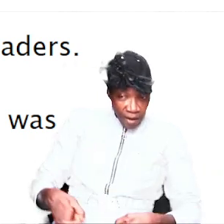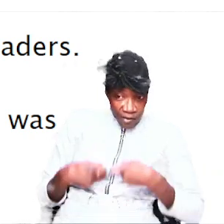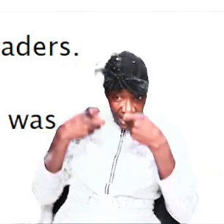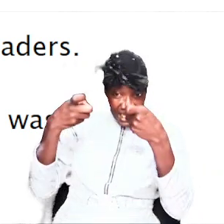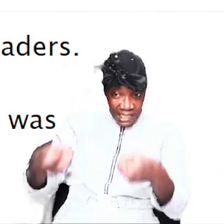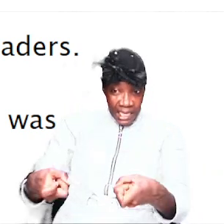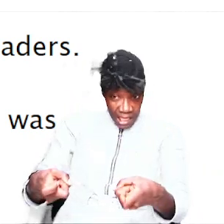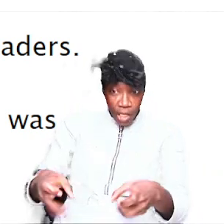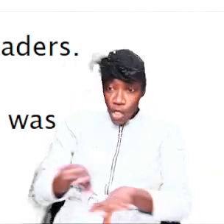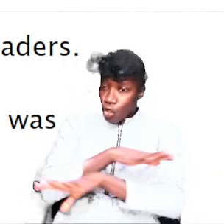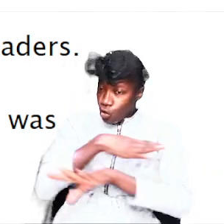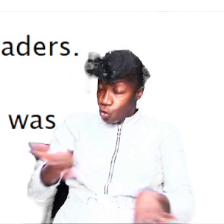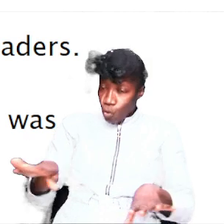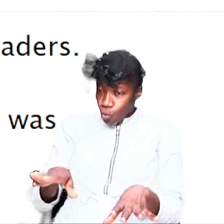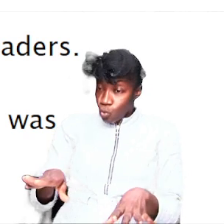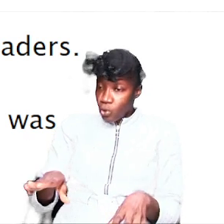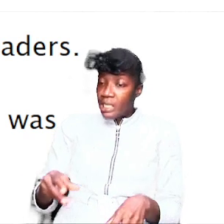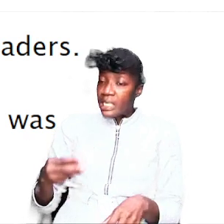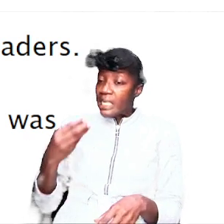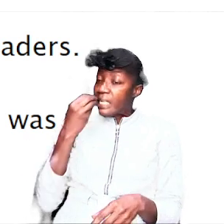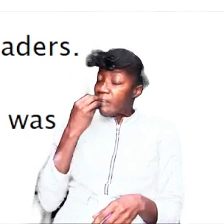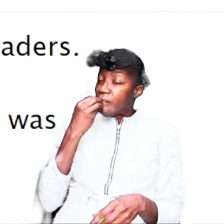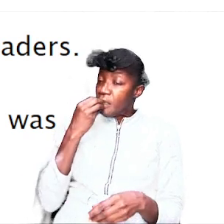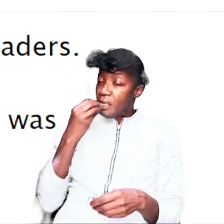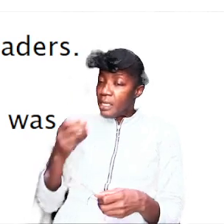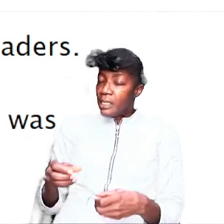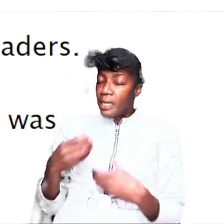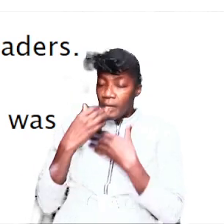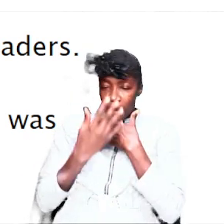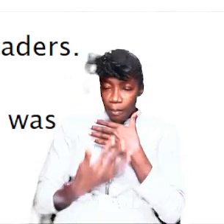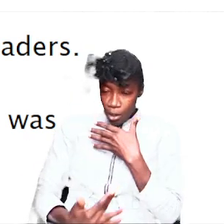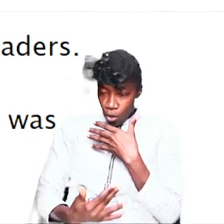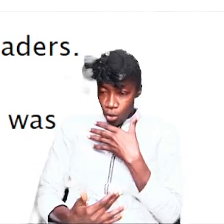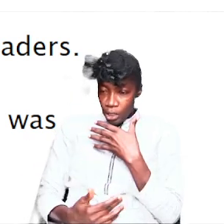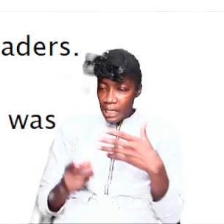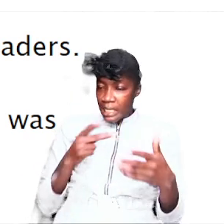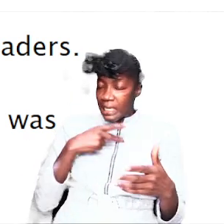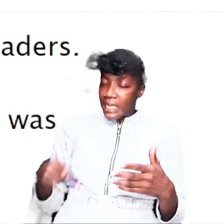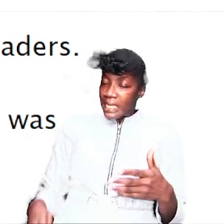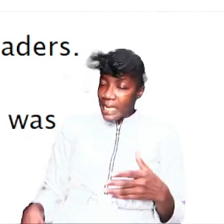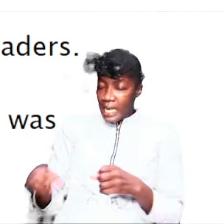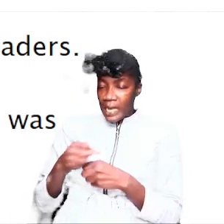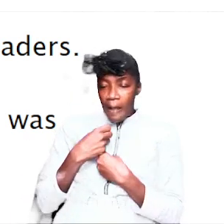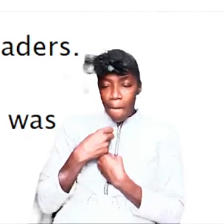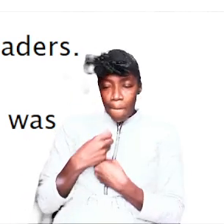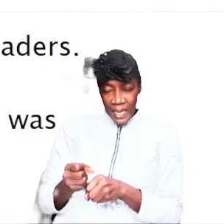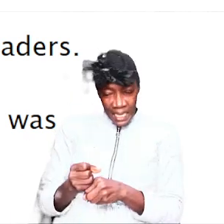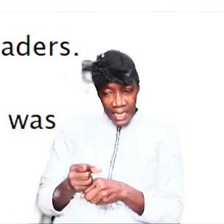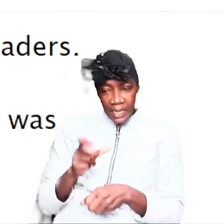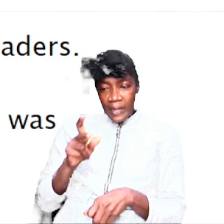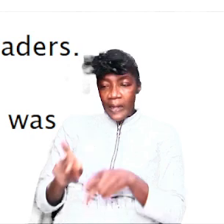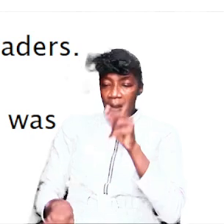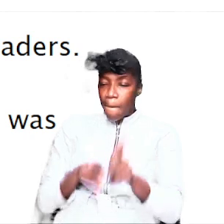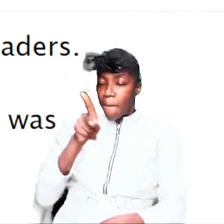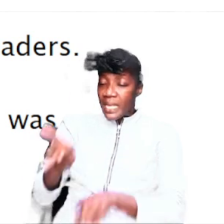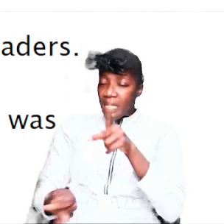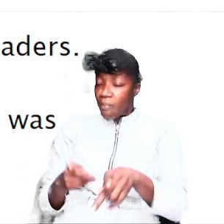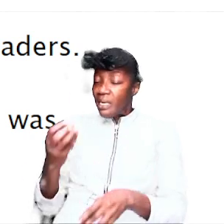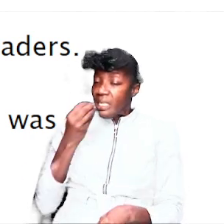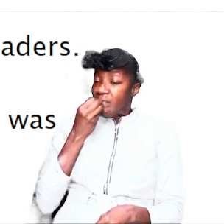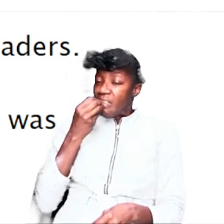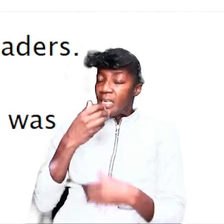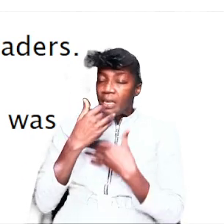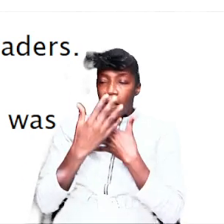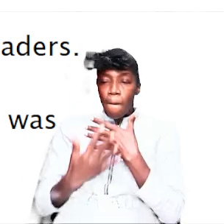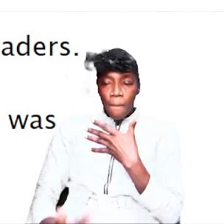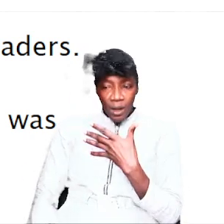blood. And the king caused the people to eat the blood. It